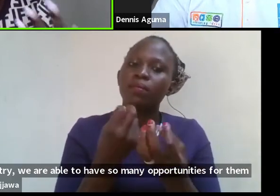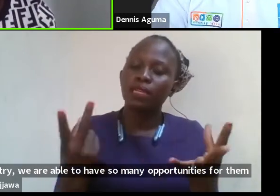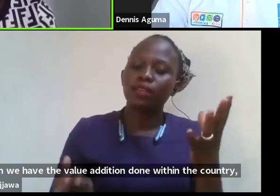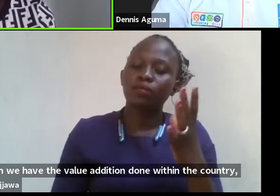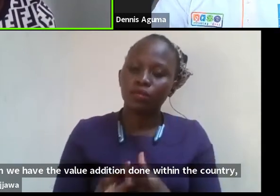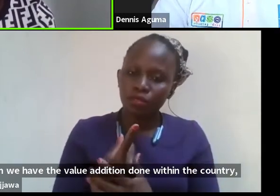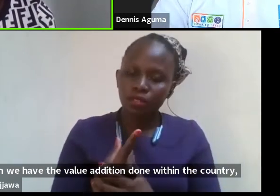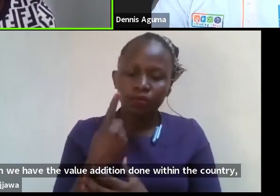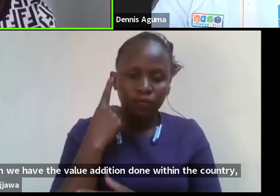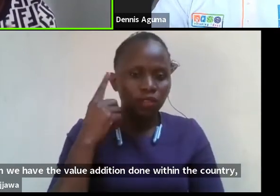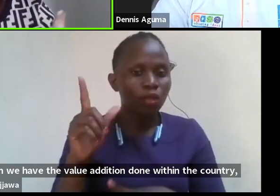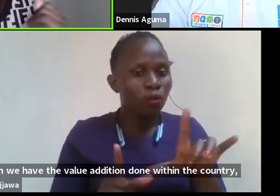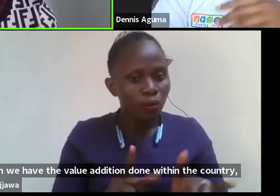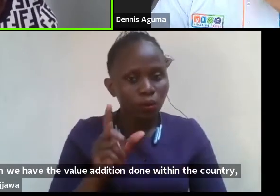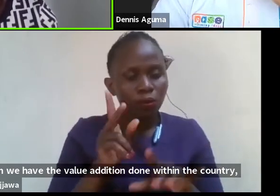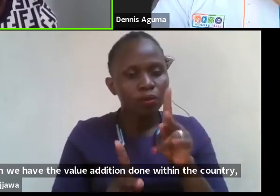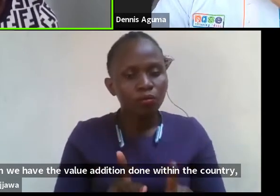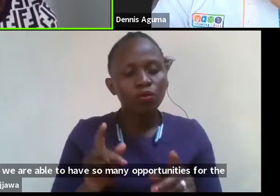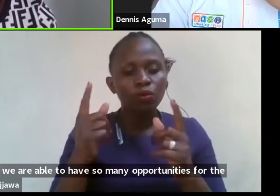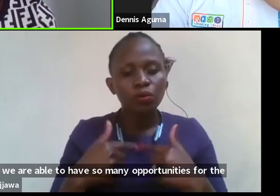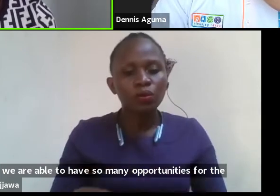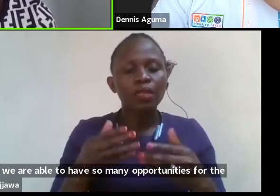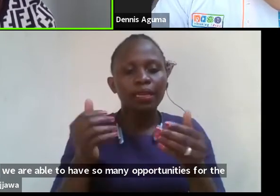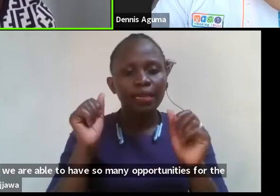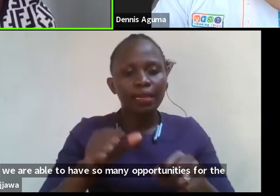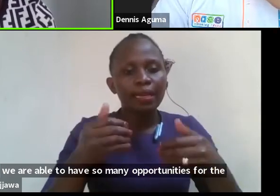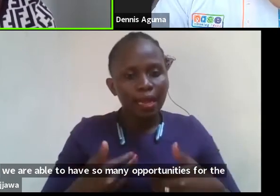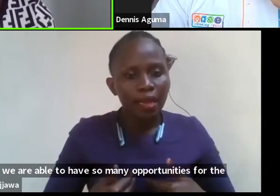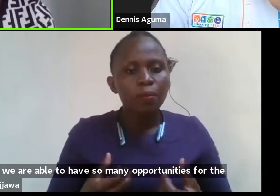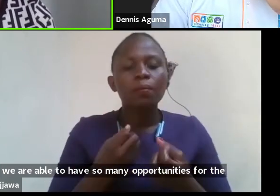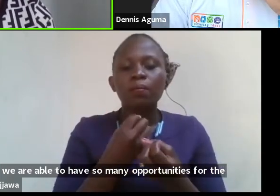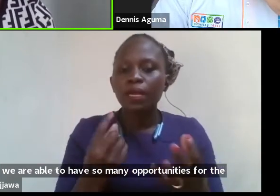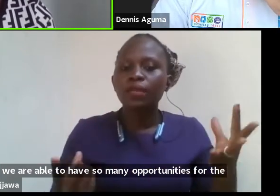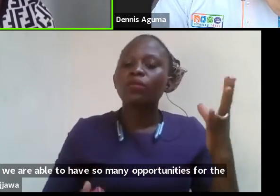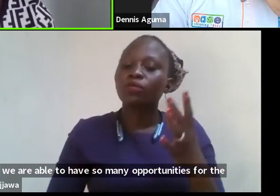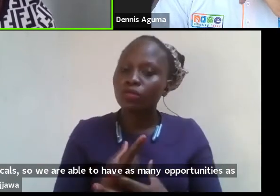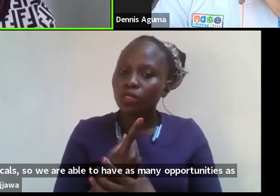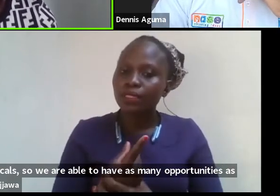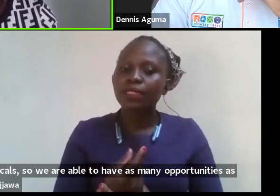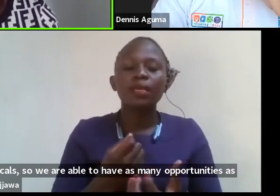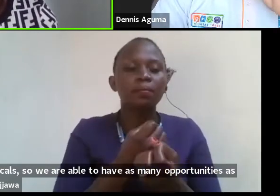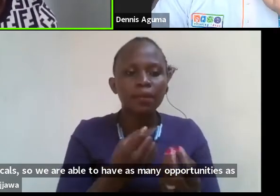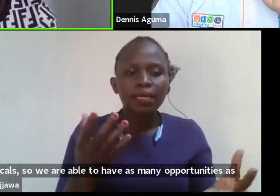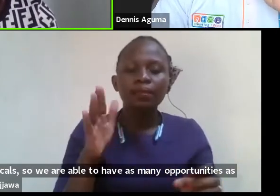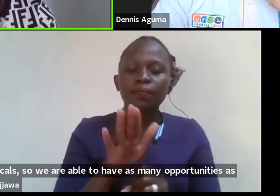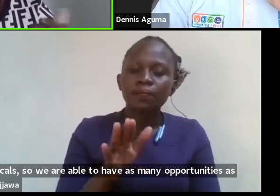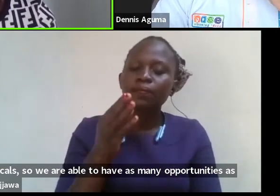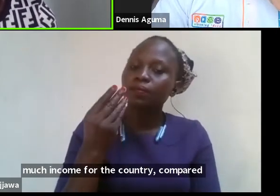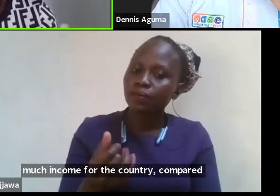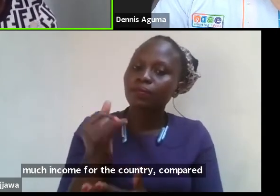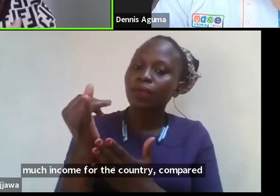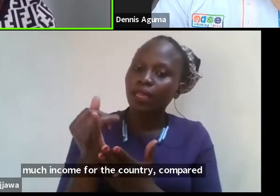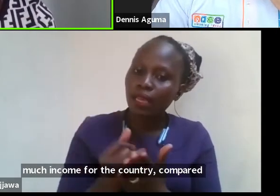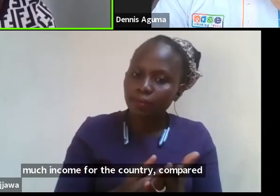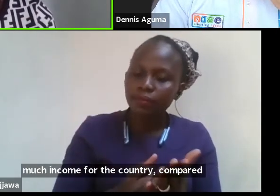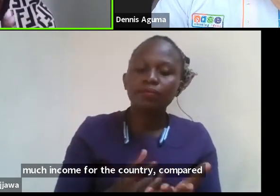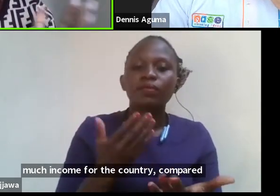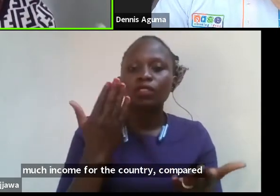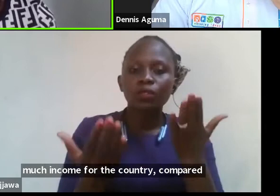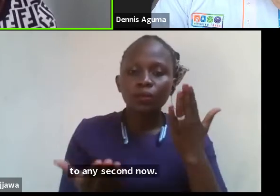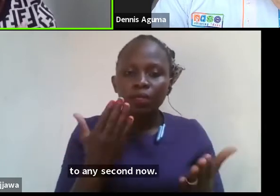as many opportunities, as much income for the country compared to when it's taken out. So right